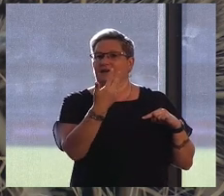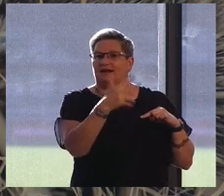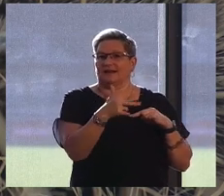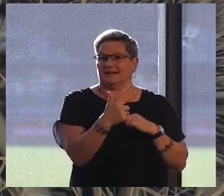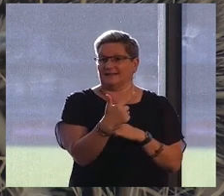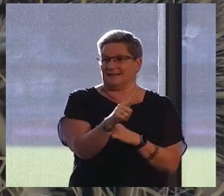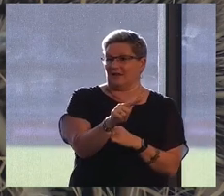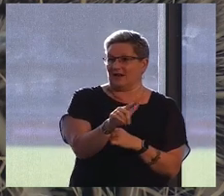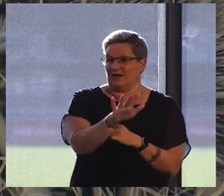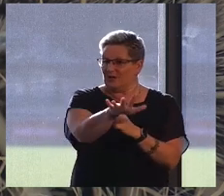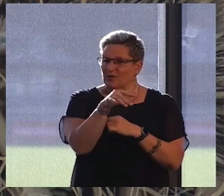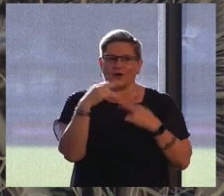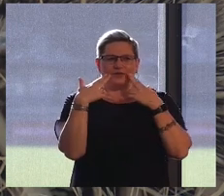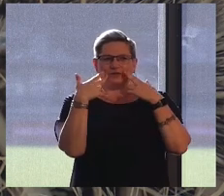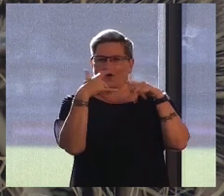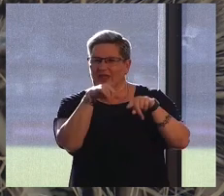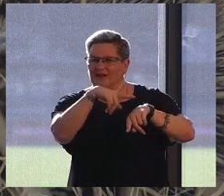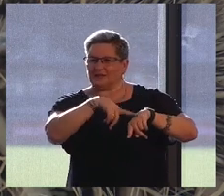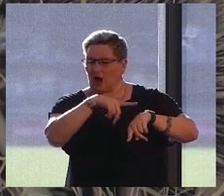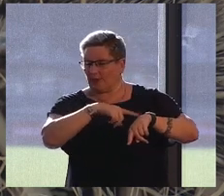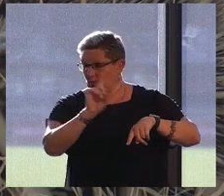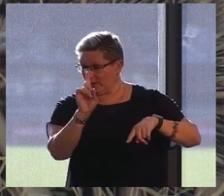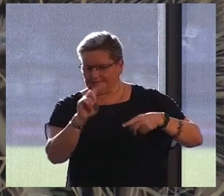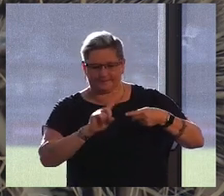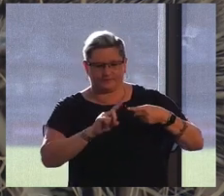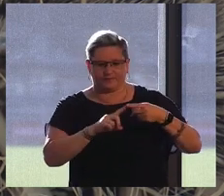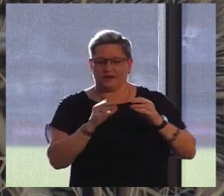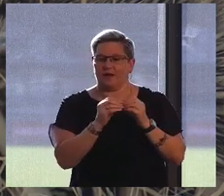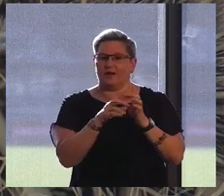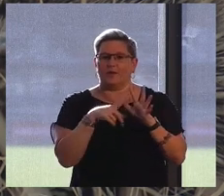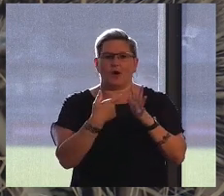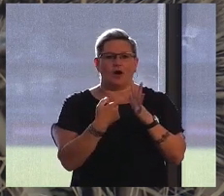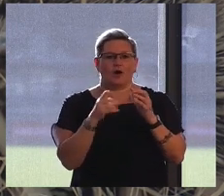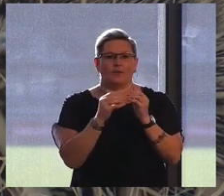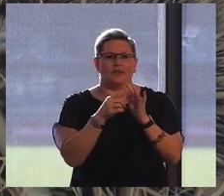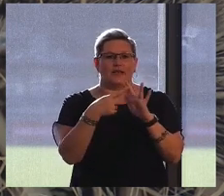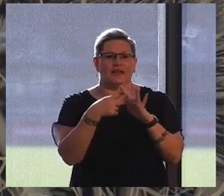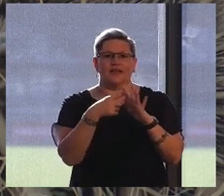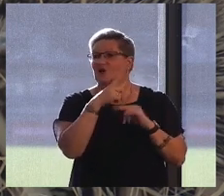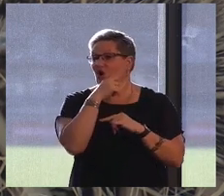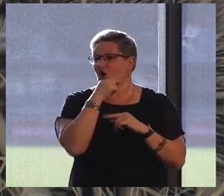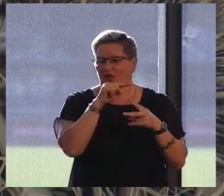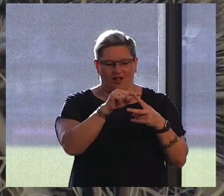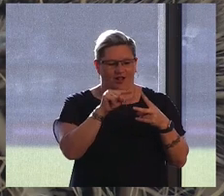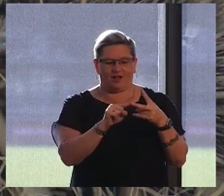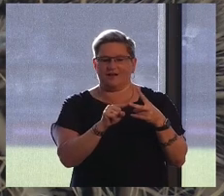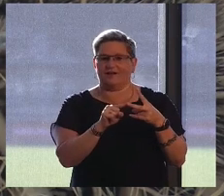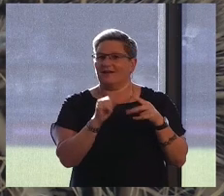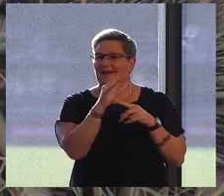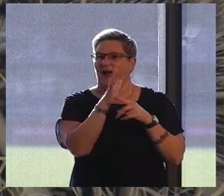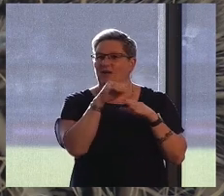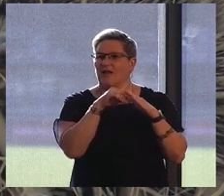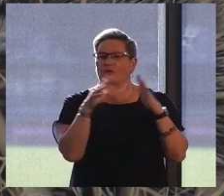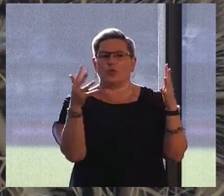the songs that were topping the charts at the time were Barbie Girl by Aqua, Candle in the Wind by Elton